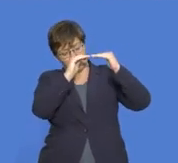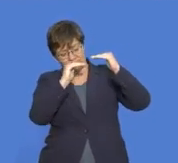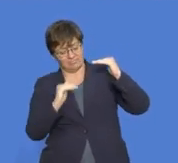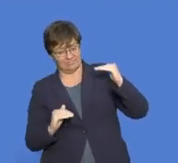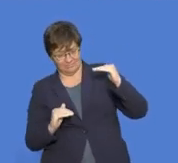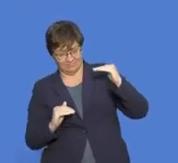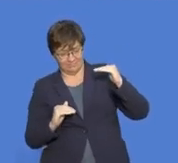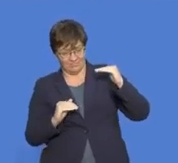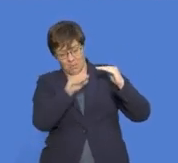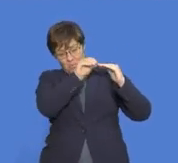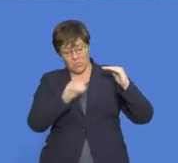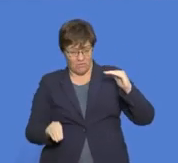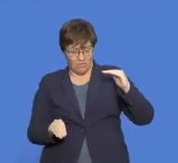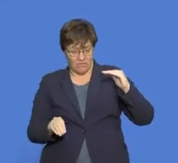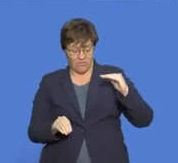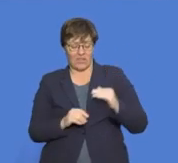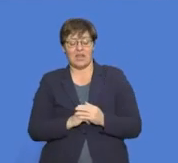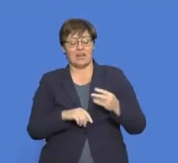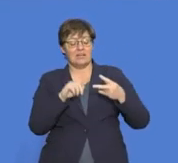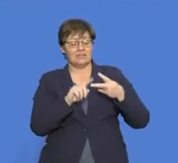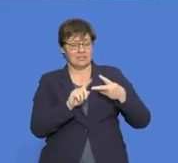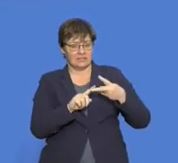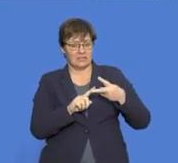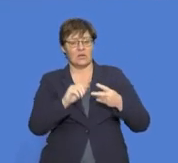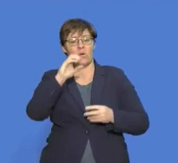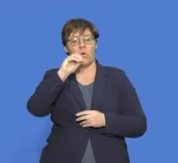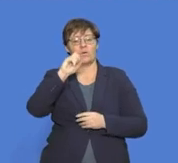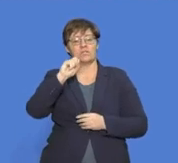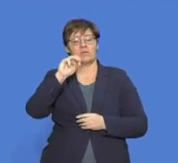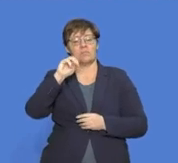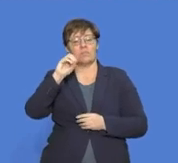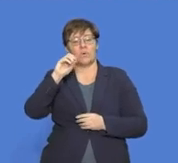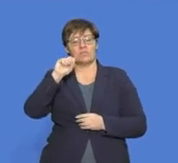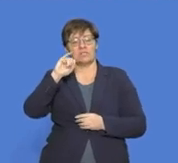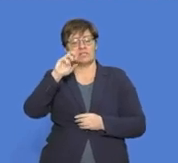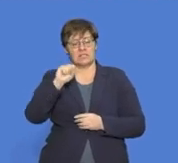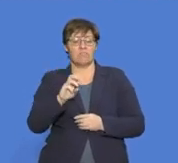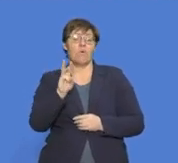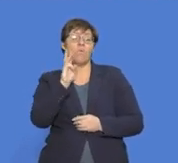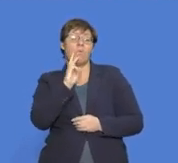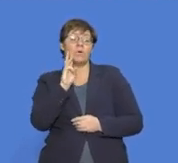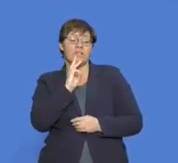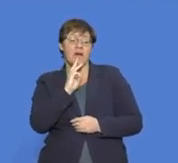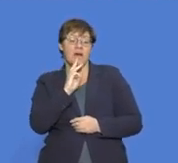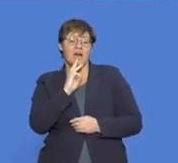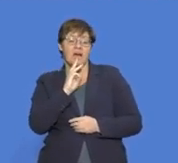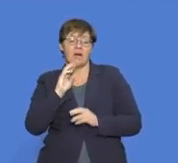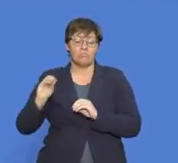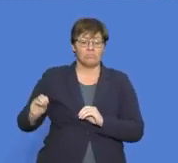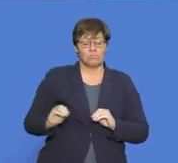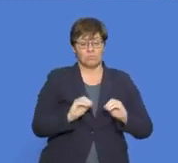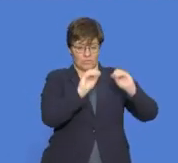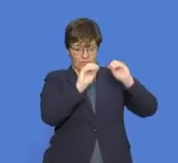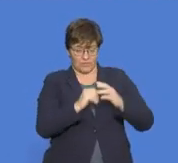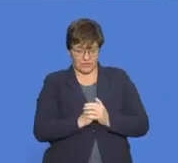concentration, and the other one is osmosis, which is how water moves through membranes. To make sure